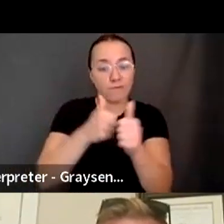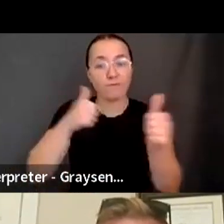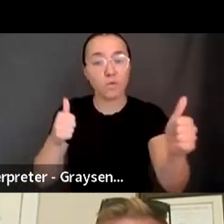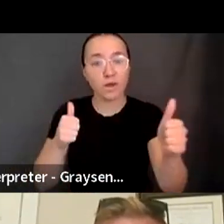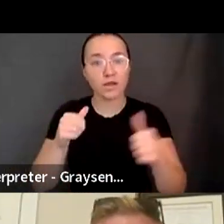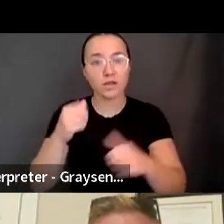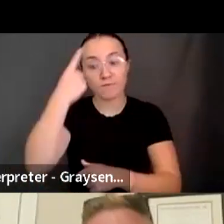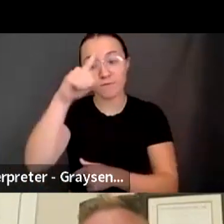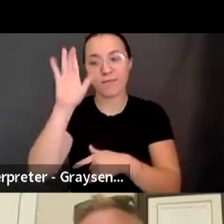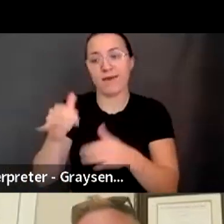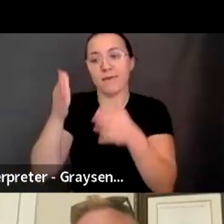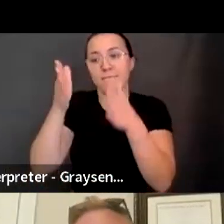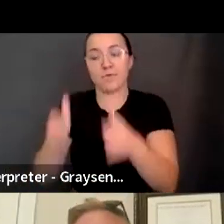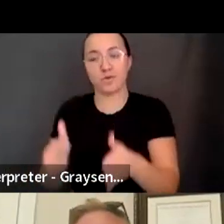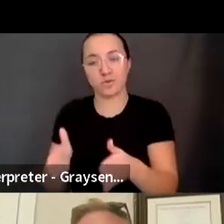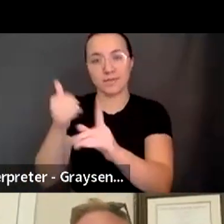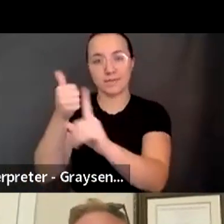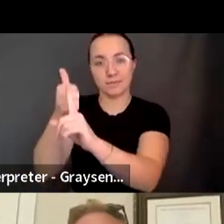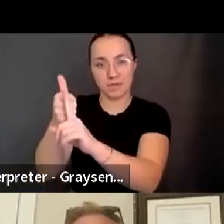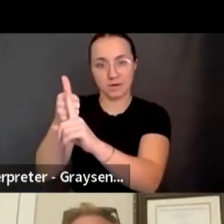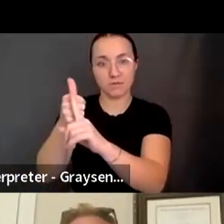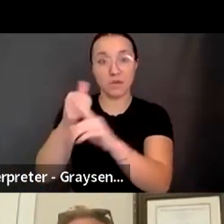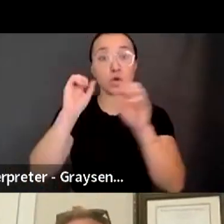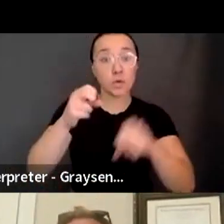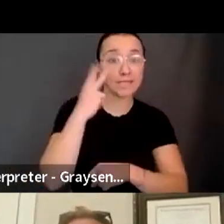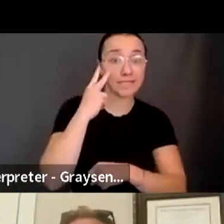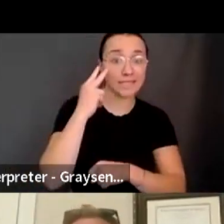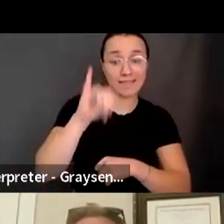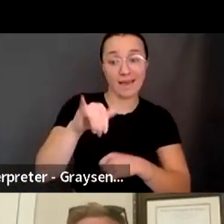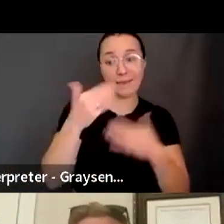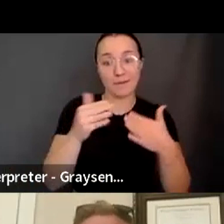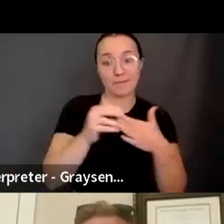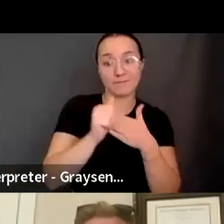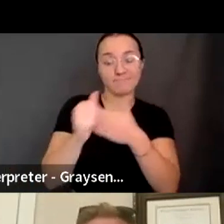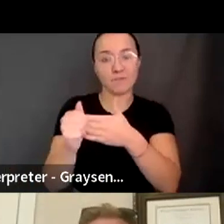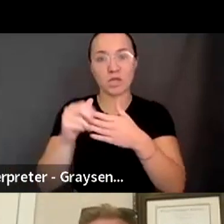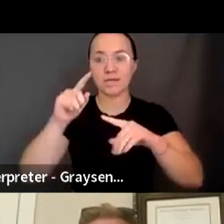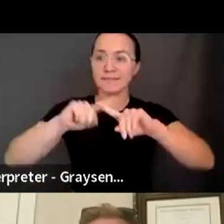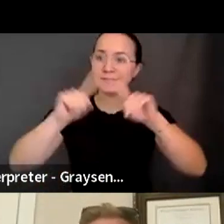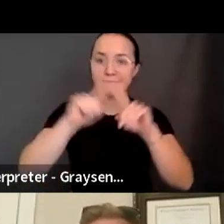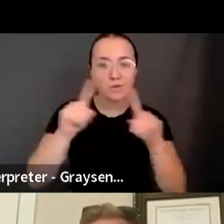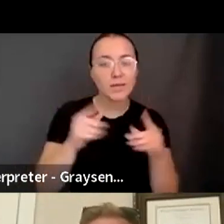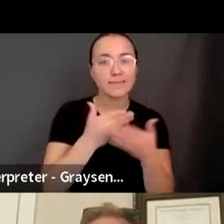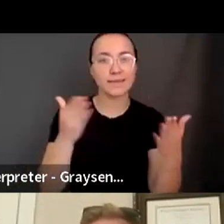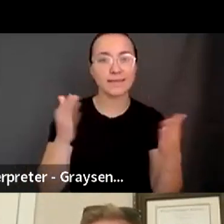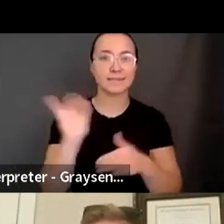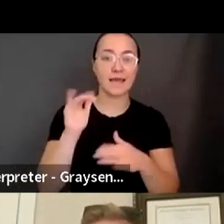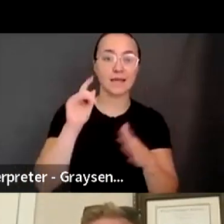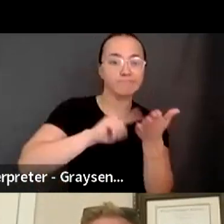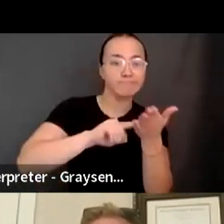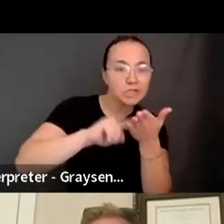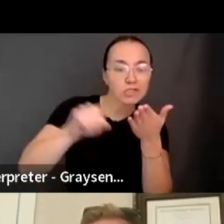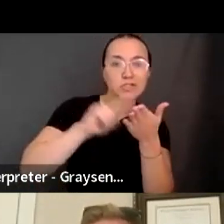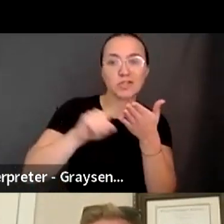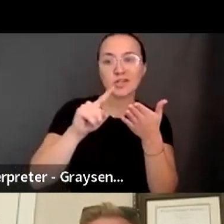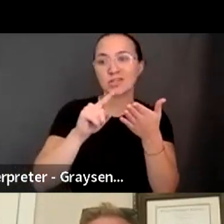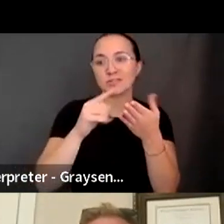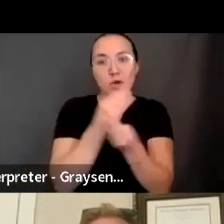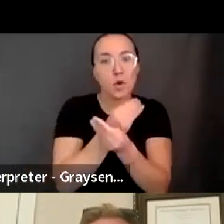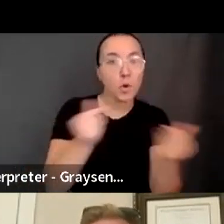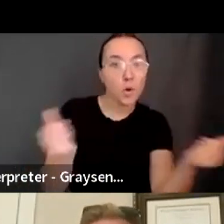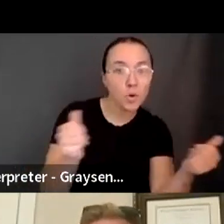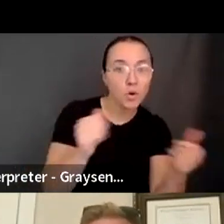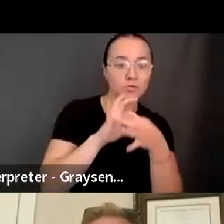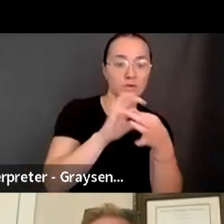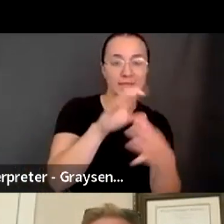Now, you can see how this would then very much lead to various things like researching cures for disabilities rather